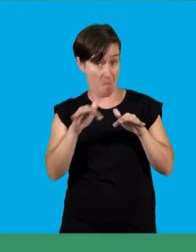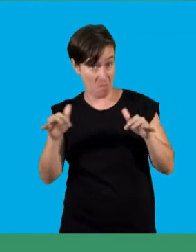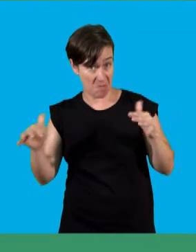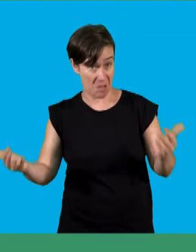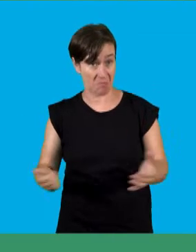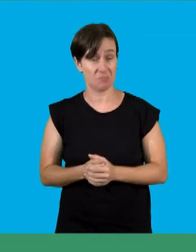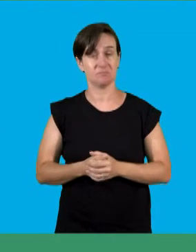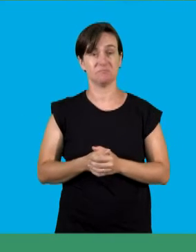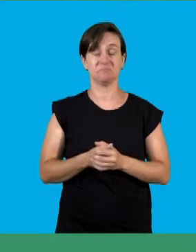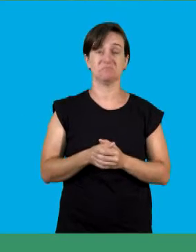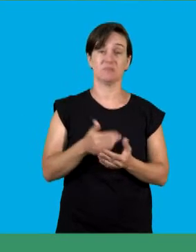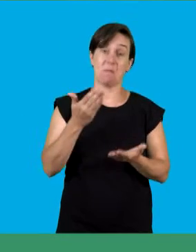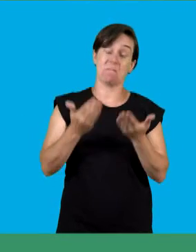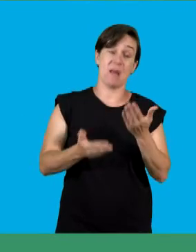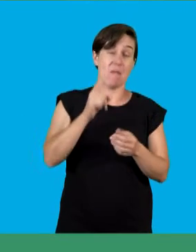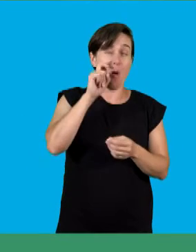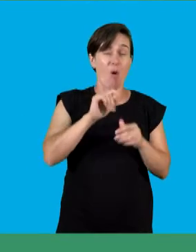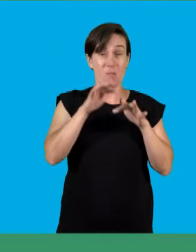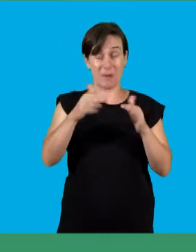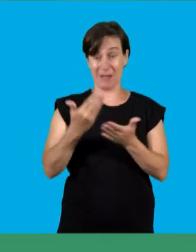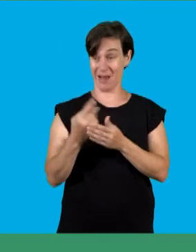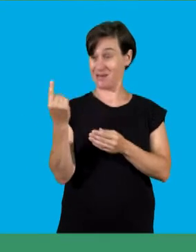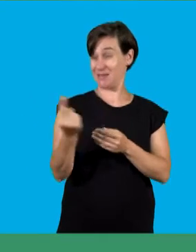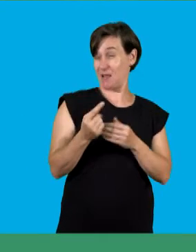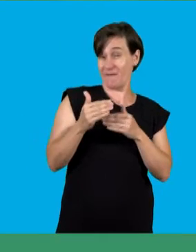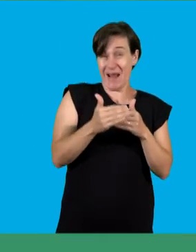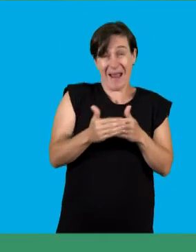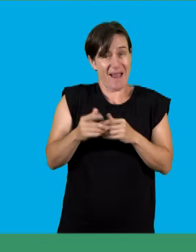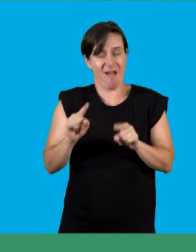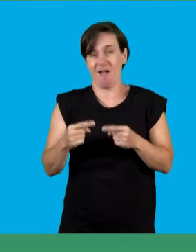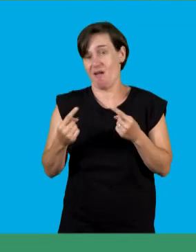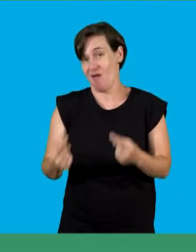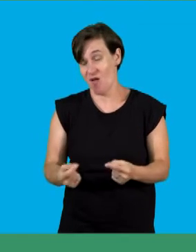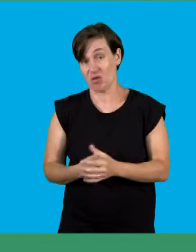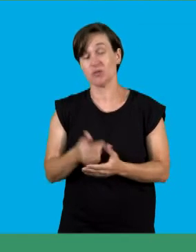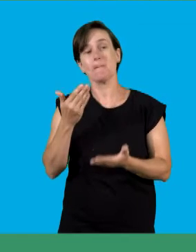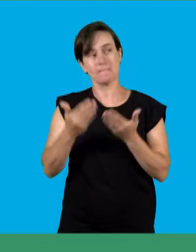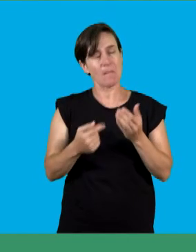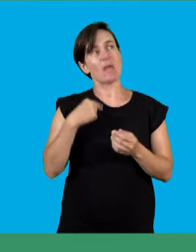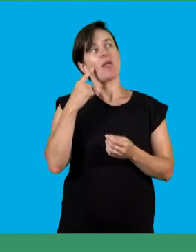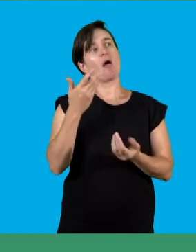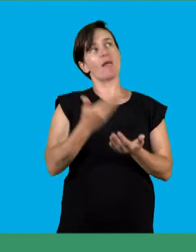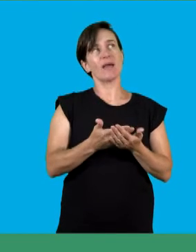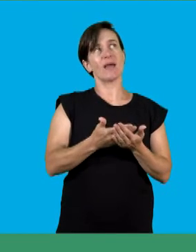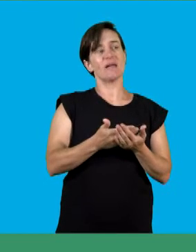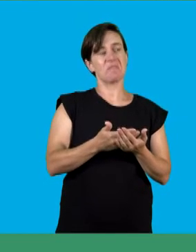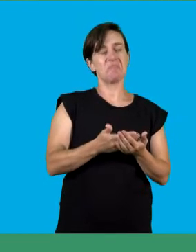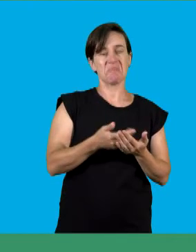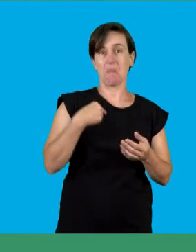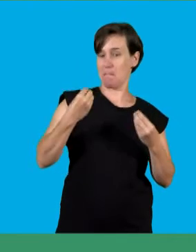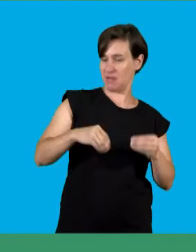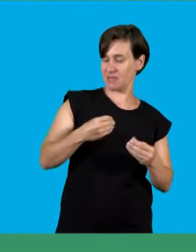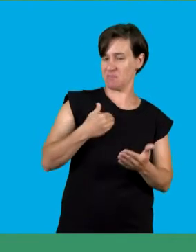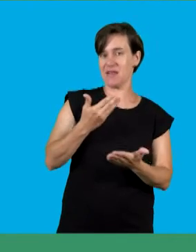senior citizens, maybe. You know that, okay, senior citizens cannot take care of themselves, so that is a gap for you as